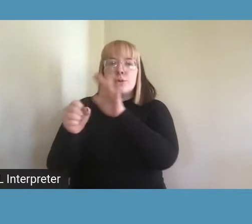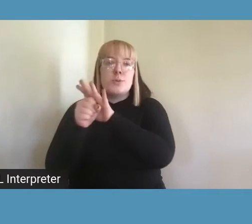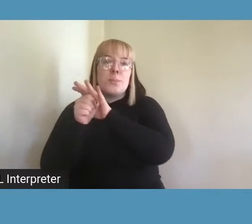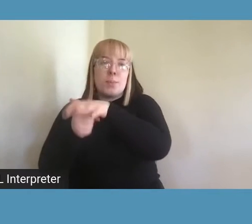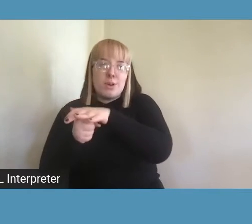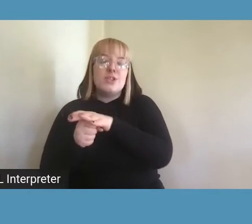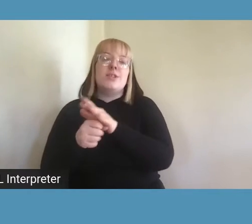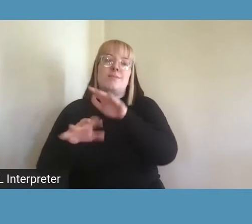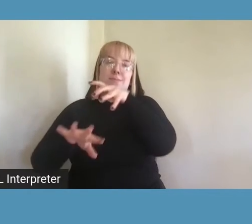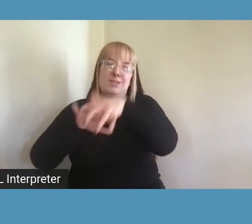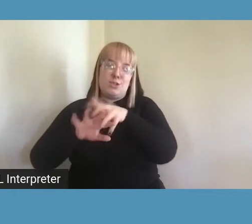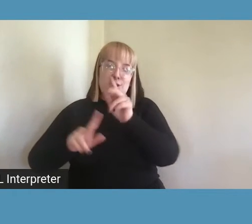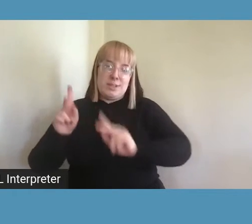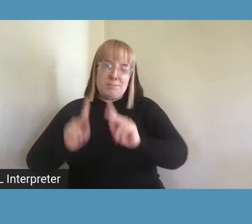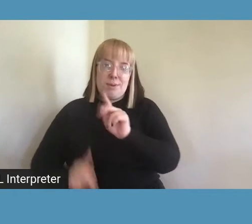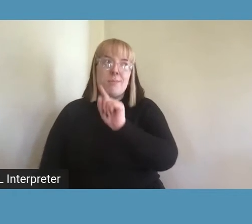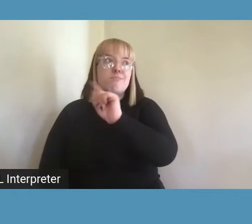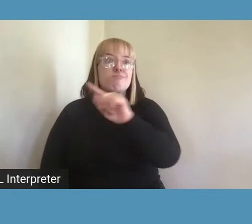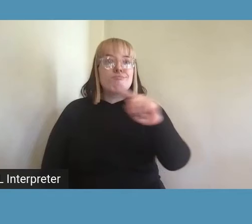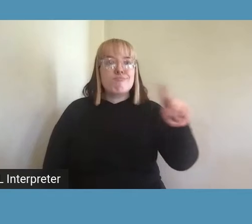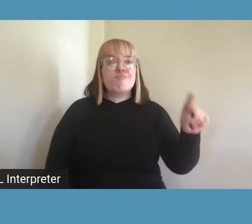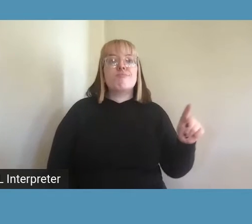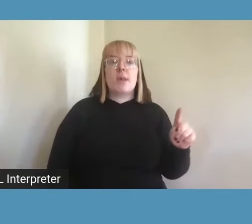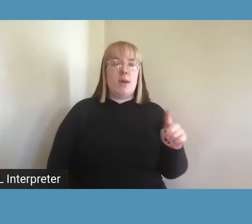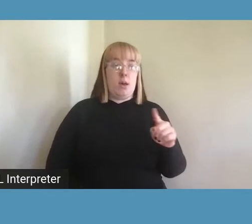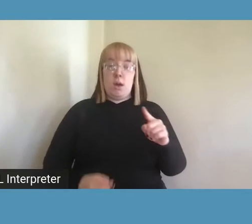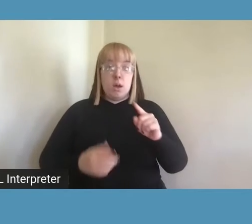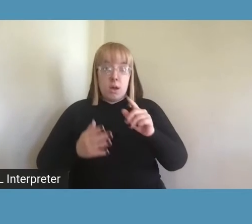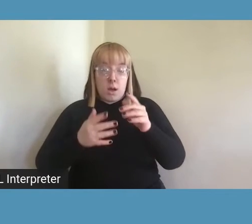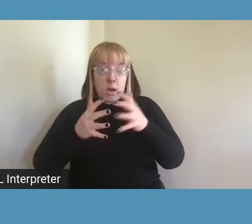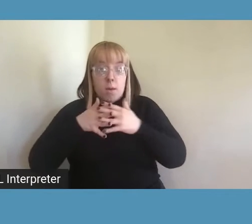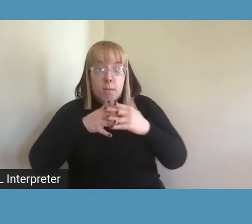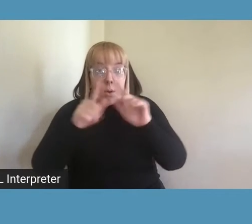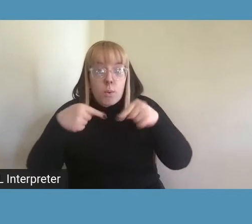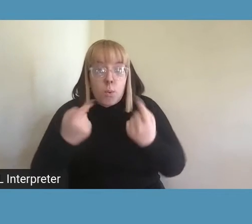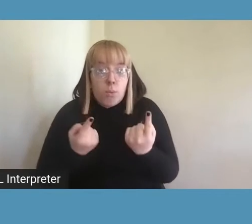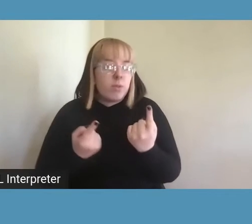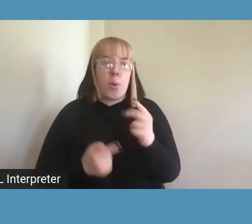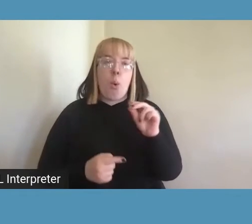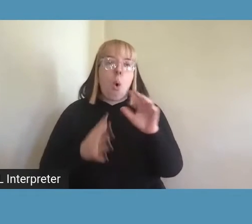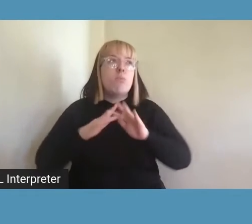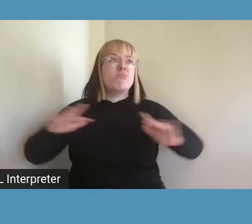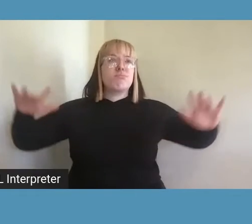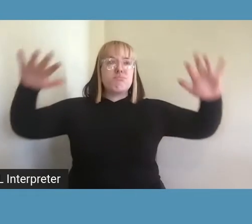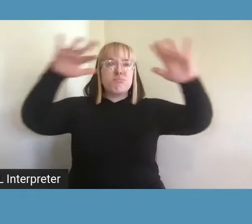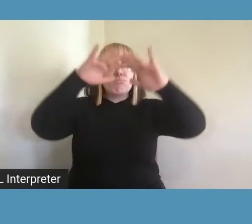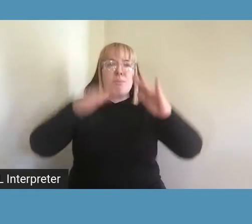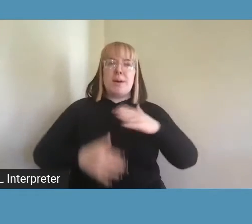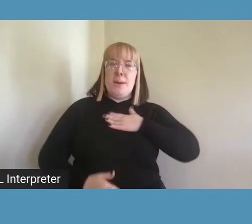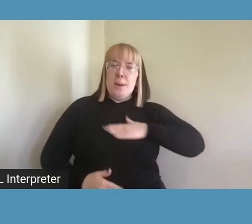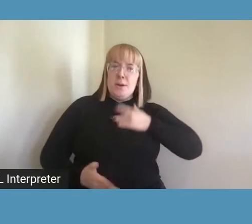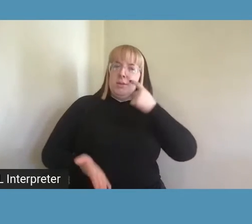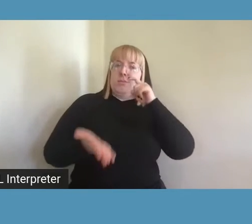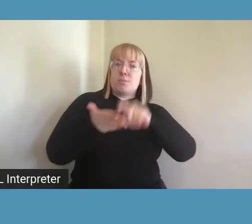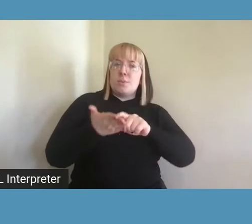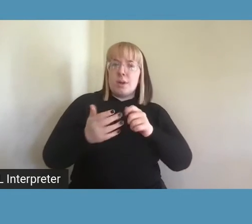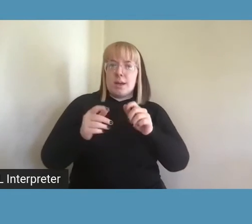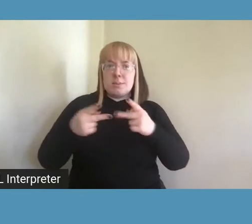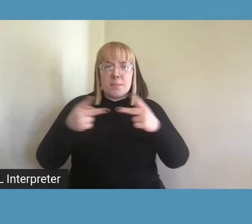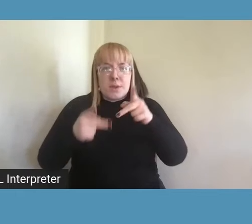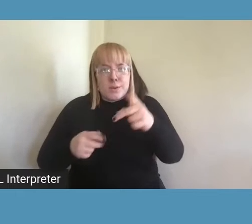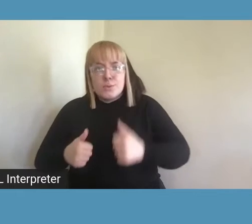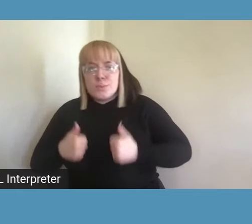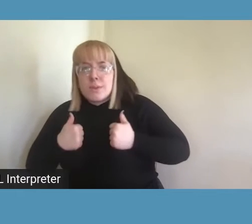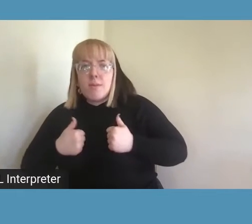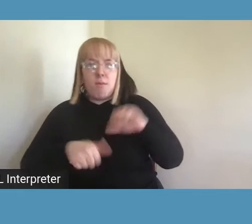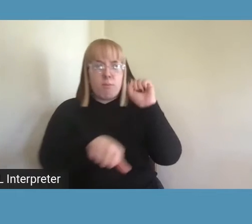throughout the United States and beyond. We ask you to reflect on the place where you reside and work, and respect the diversity of